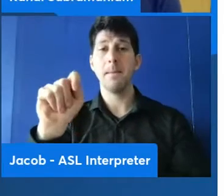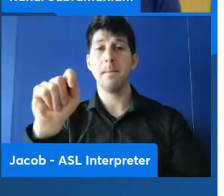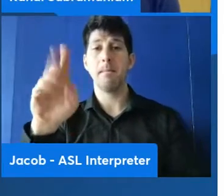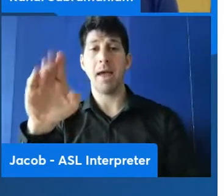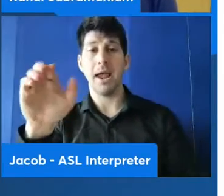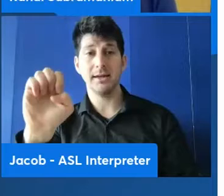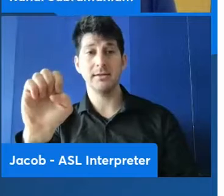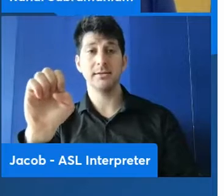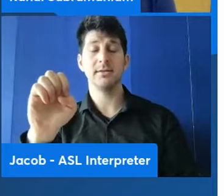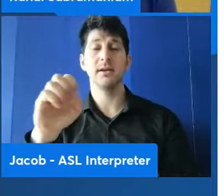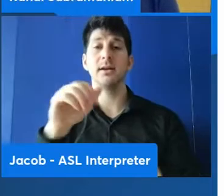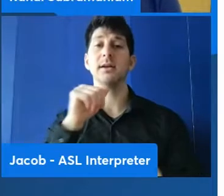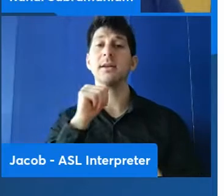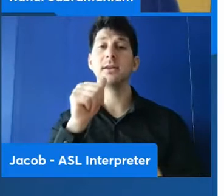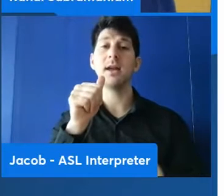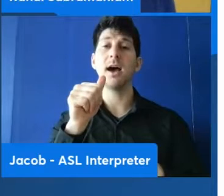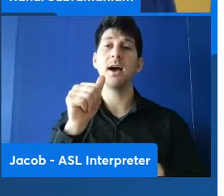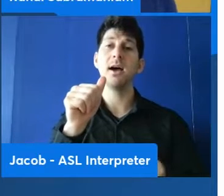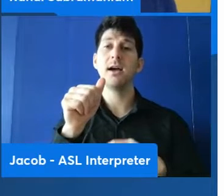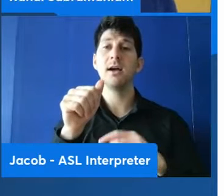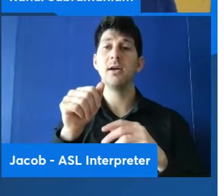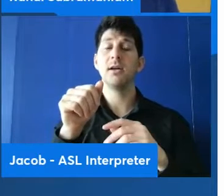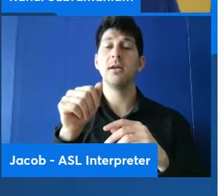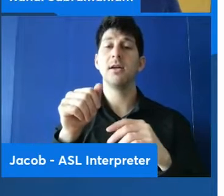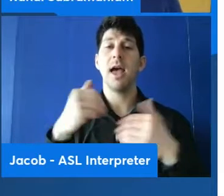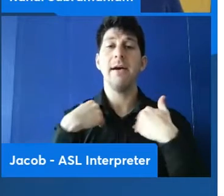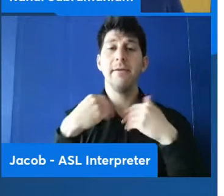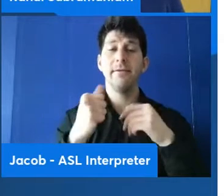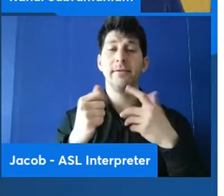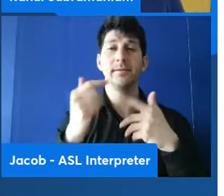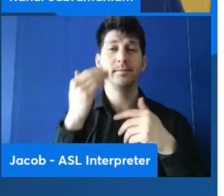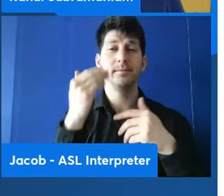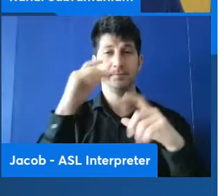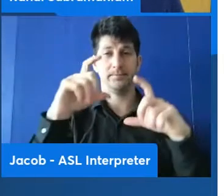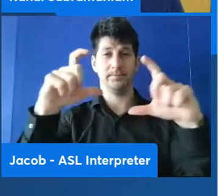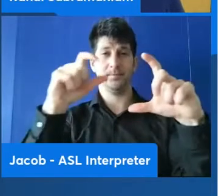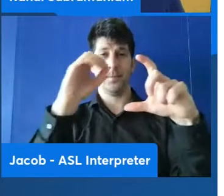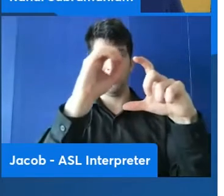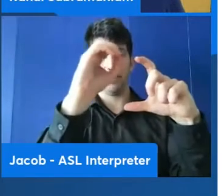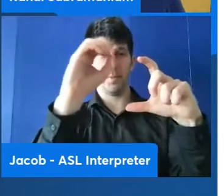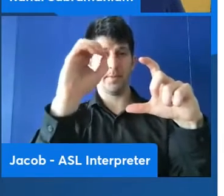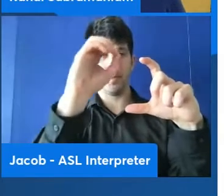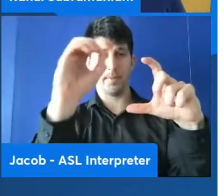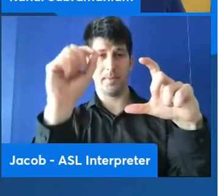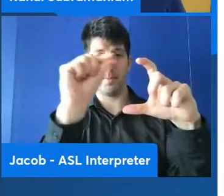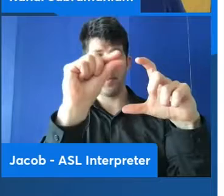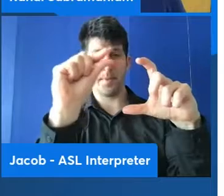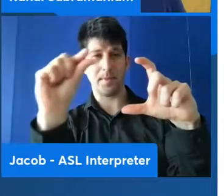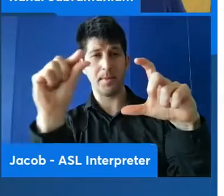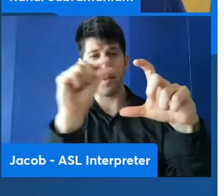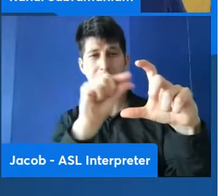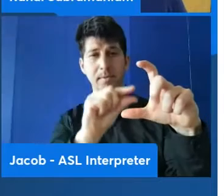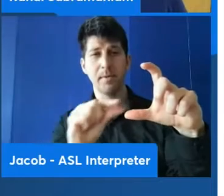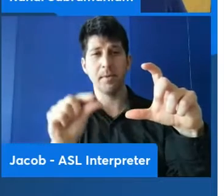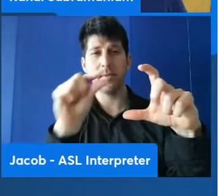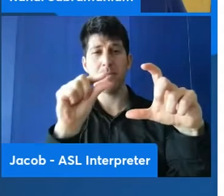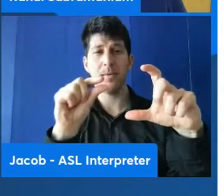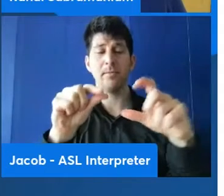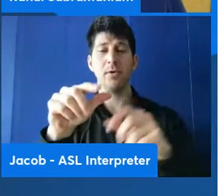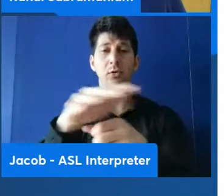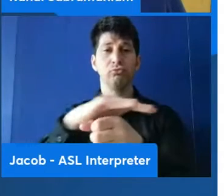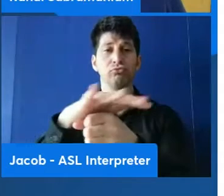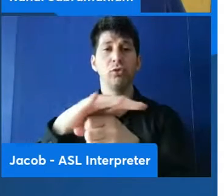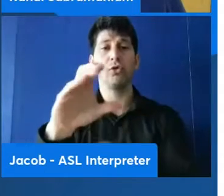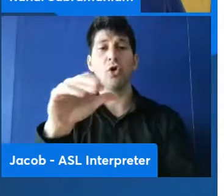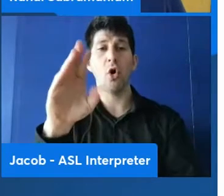than everything on one die, we've got these little components that you can see surrounding the cores.